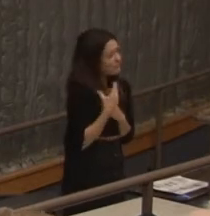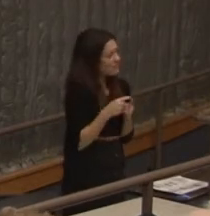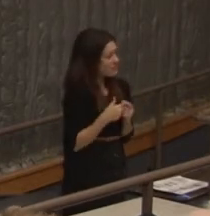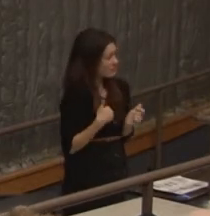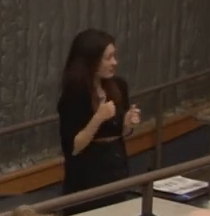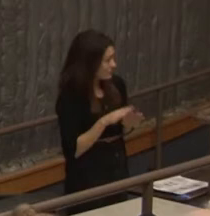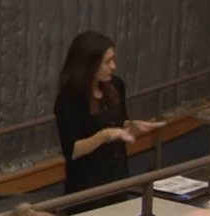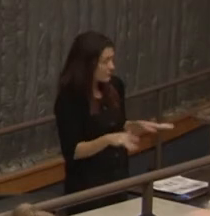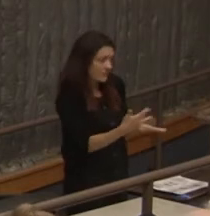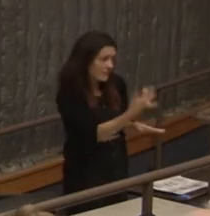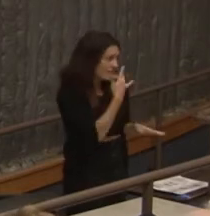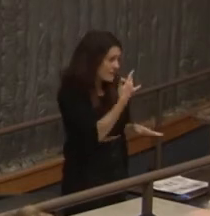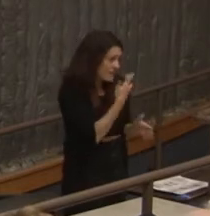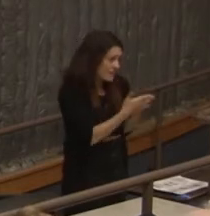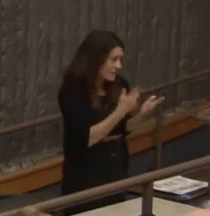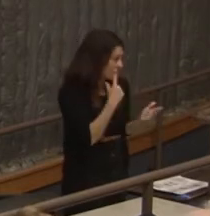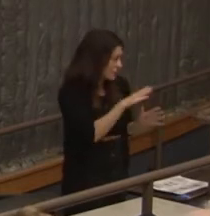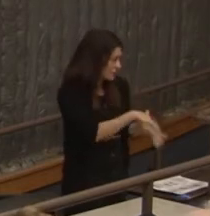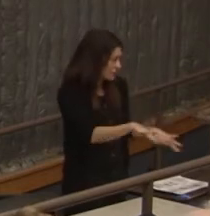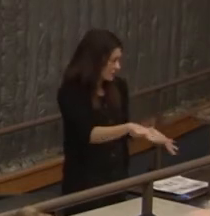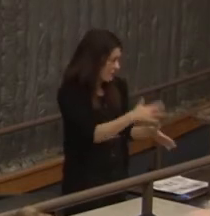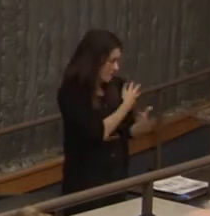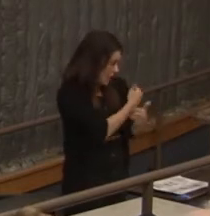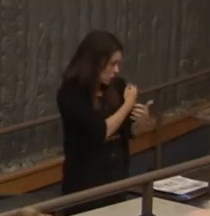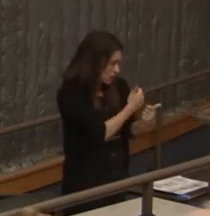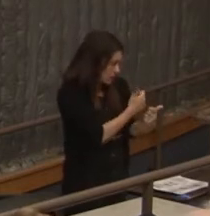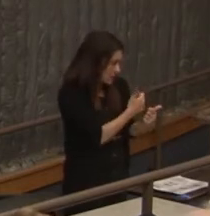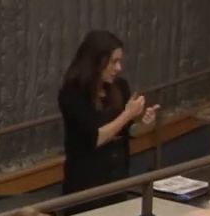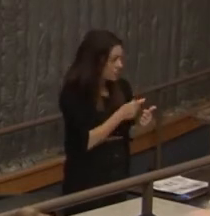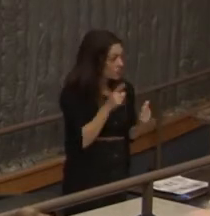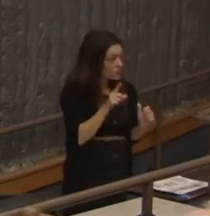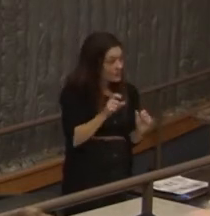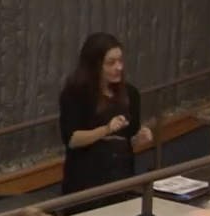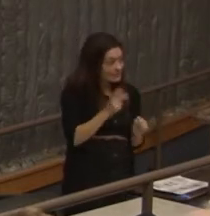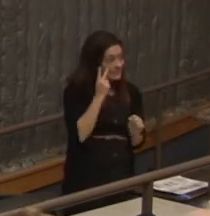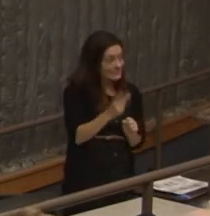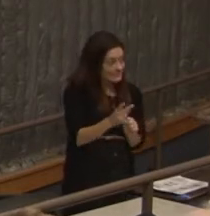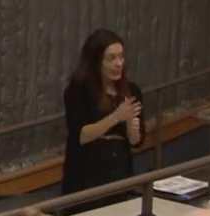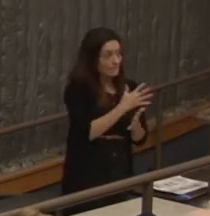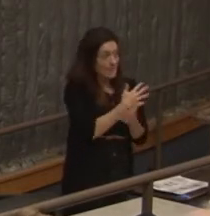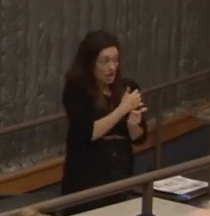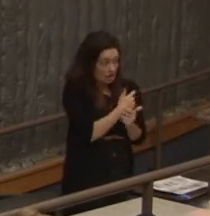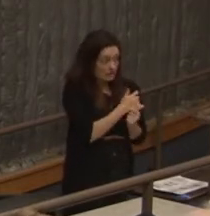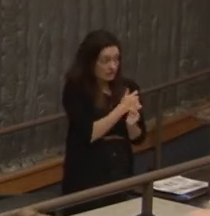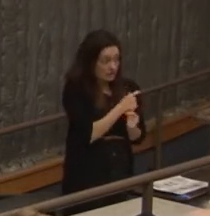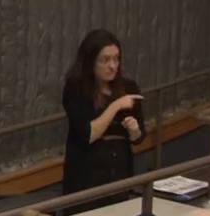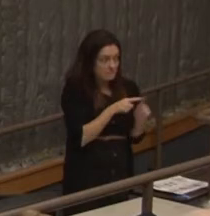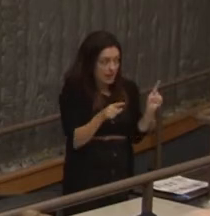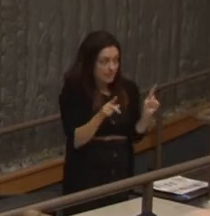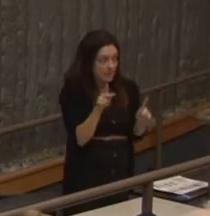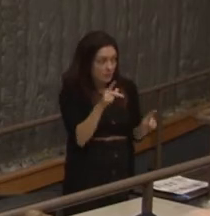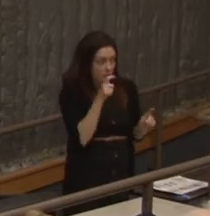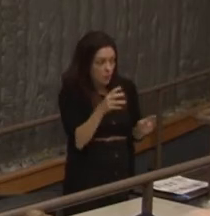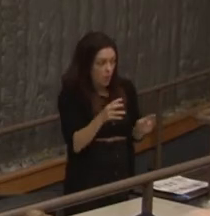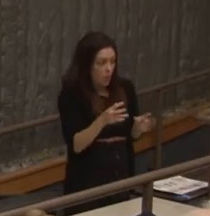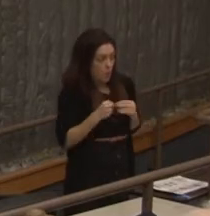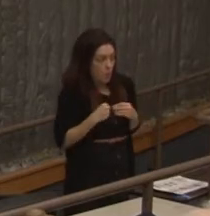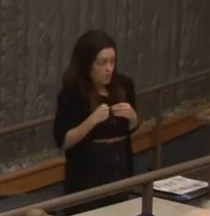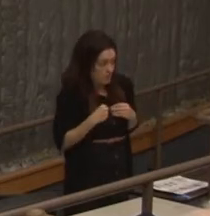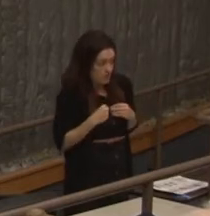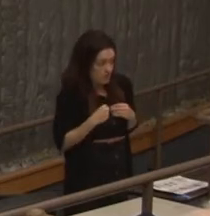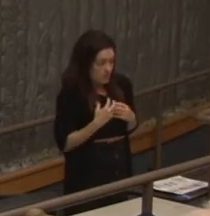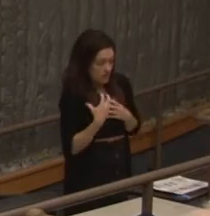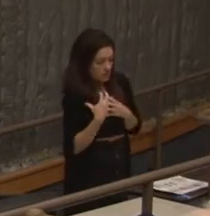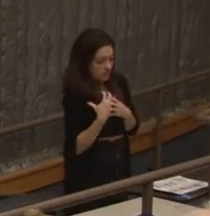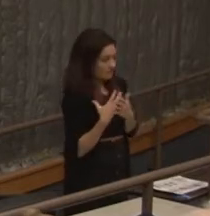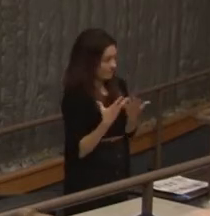of children. Again, the presence of absence. We have the teddy bears, but their owners are gone. And Sam is not asking